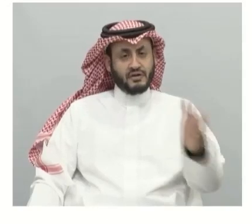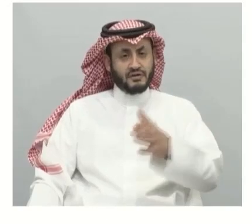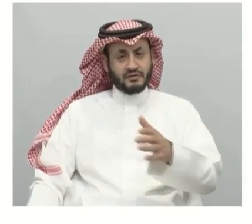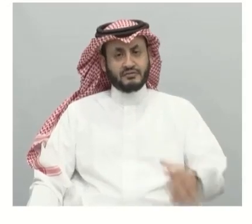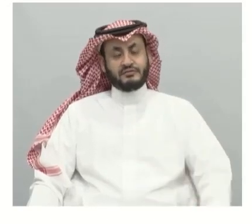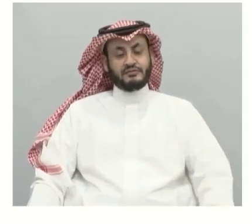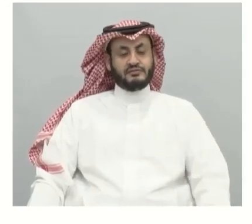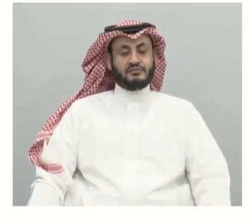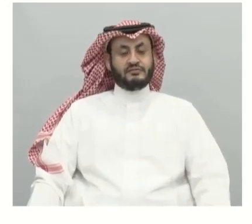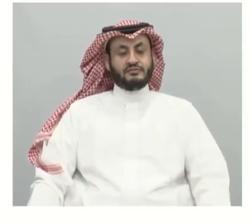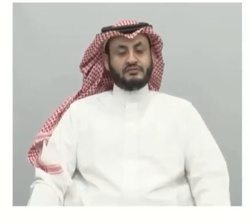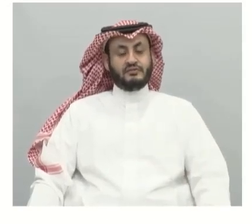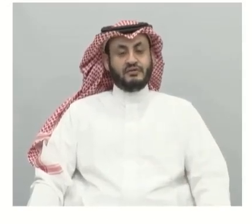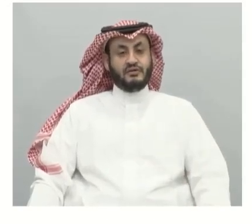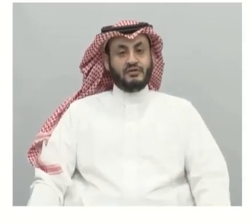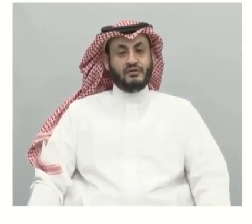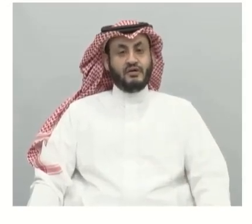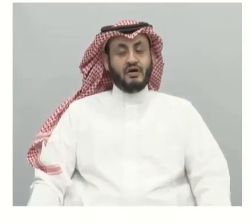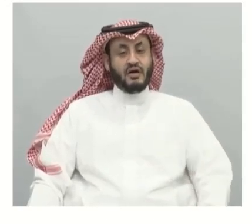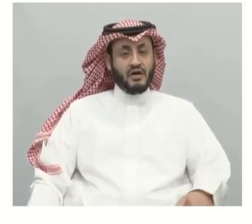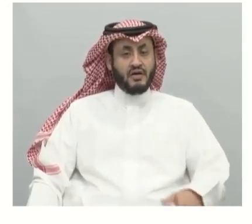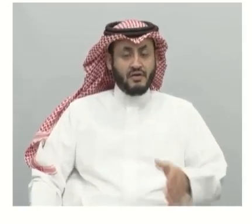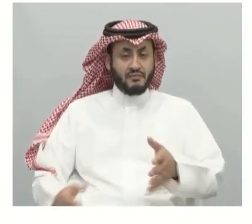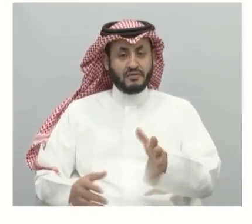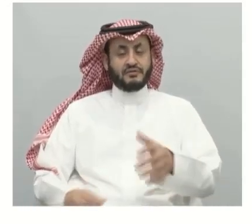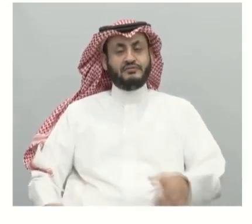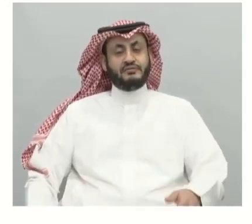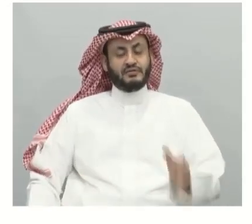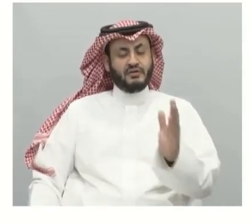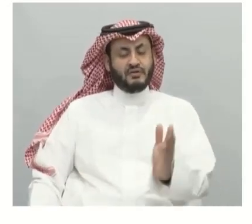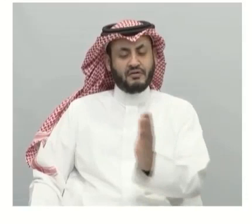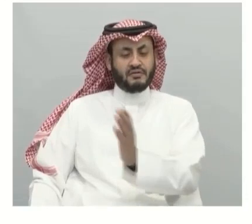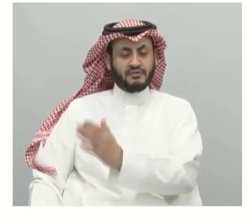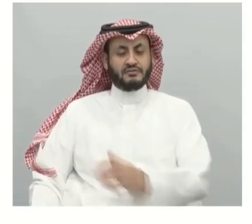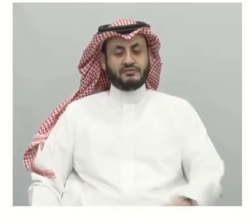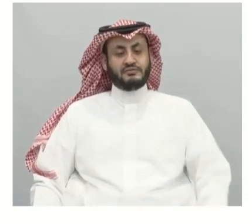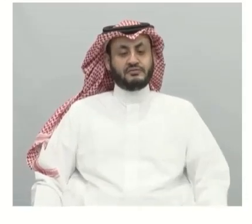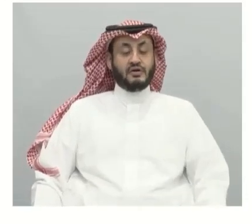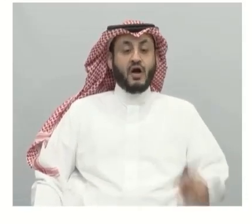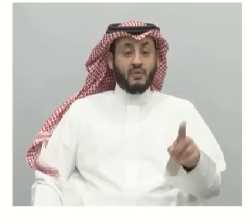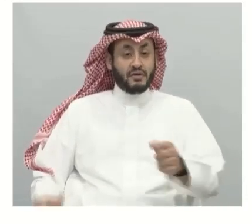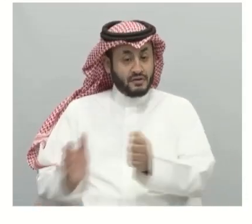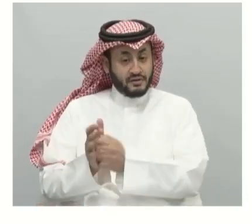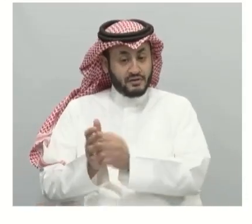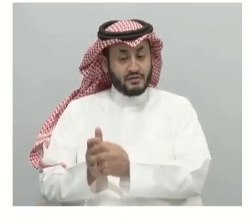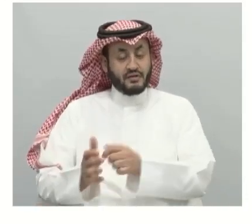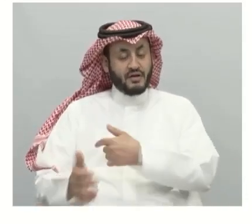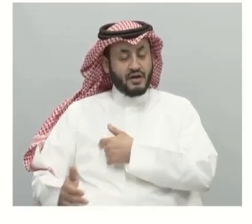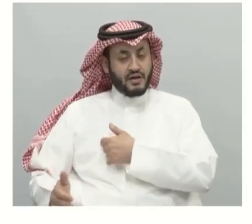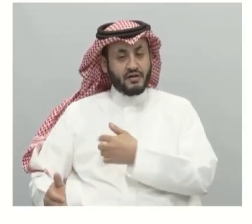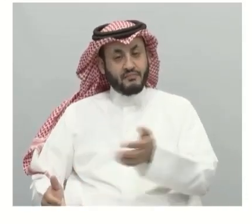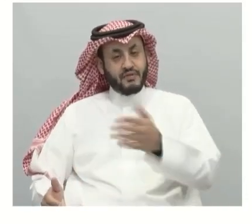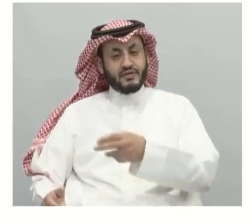Let's now go to the next part of our lesson, vocabulary. What country and nationality names do